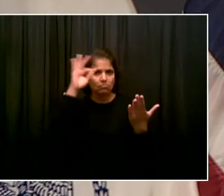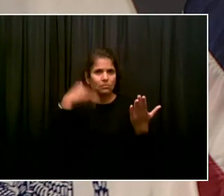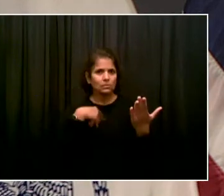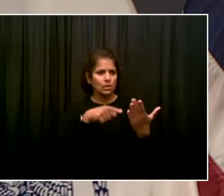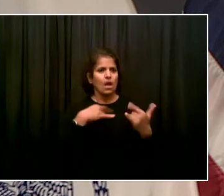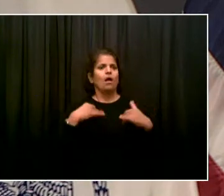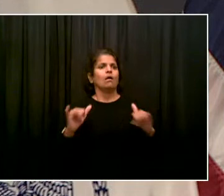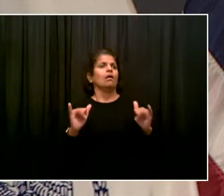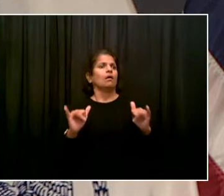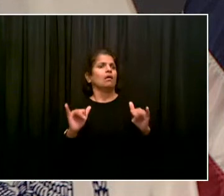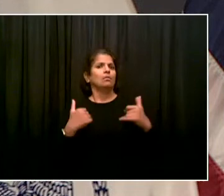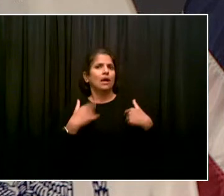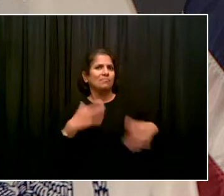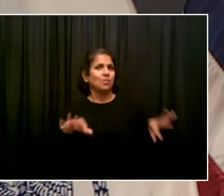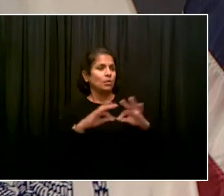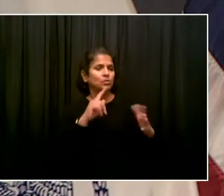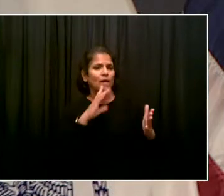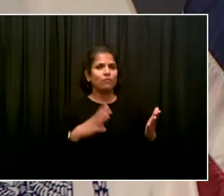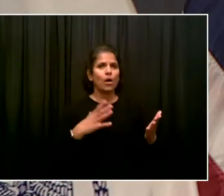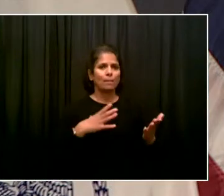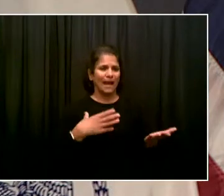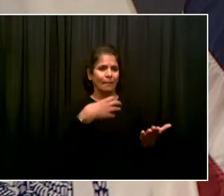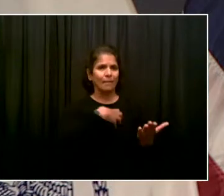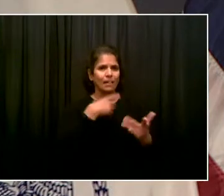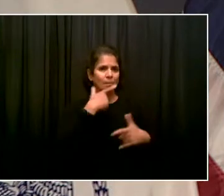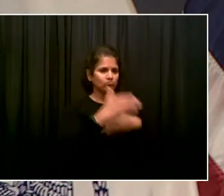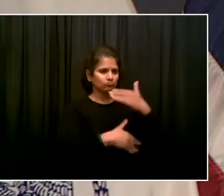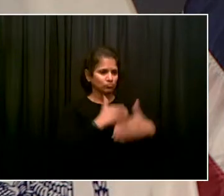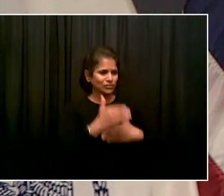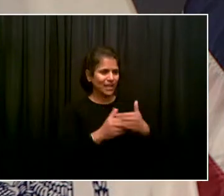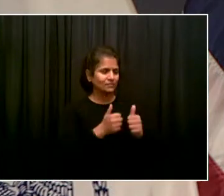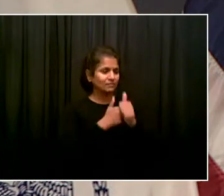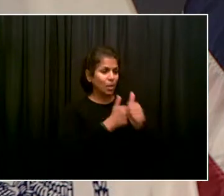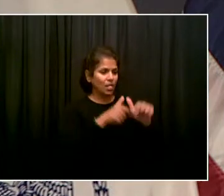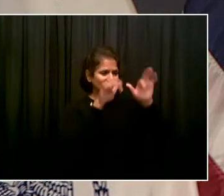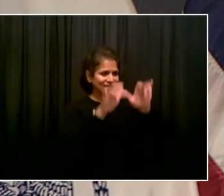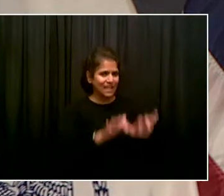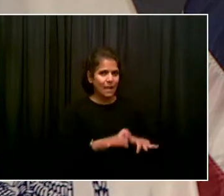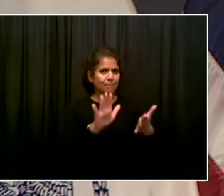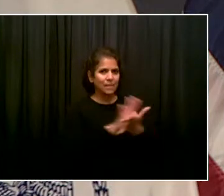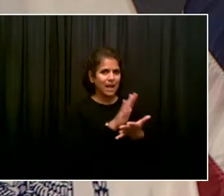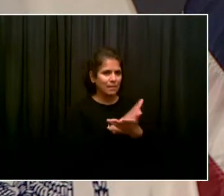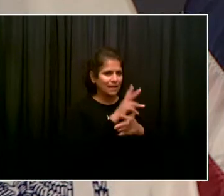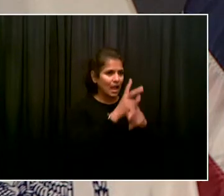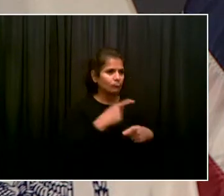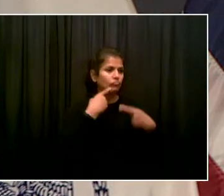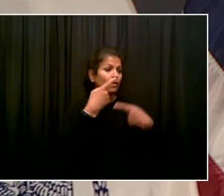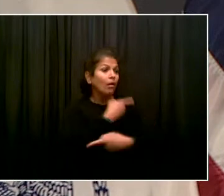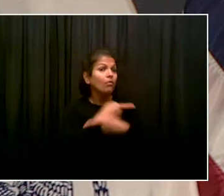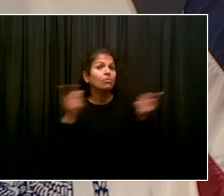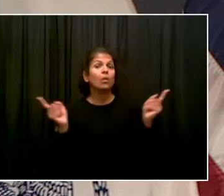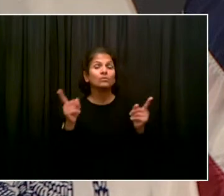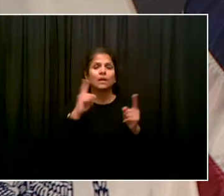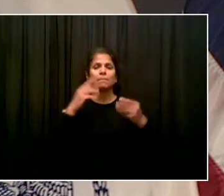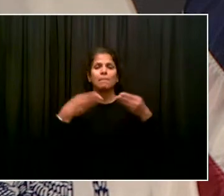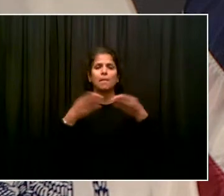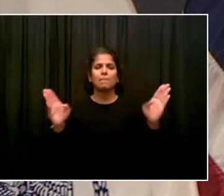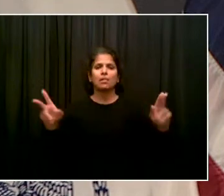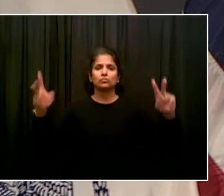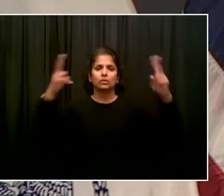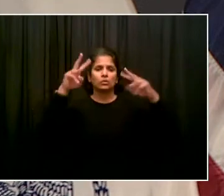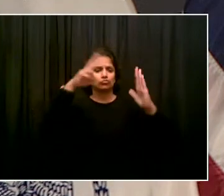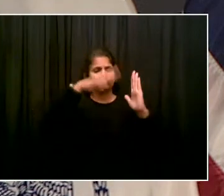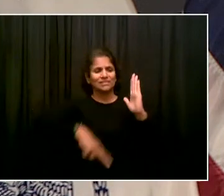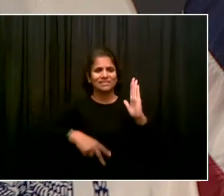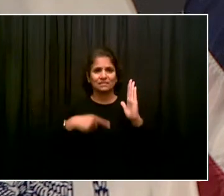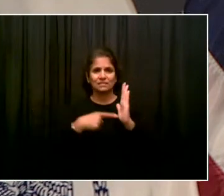which we've made public, explaining the history, explaining the security considerations, everything that's been looked at previously,